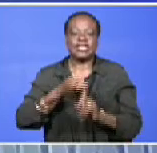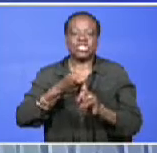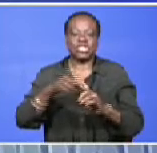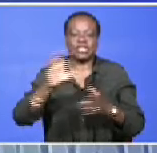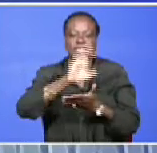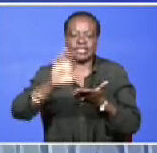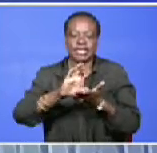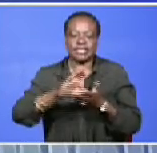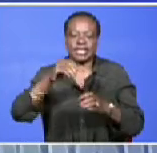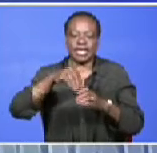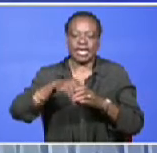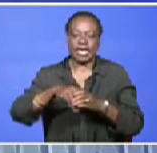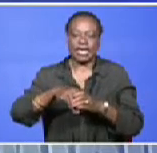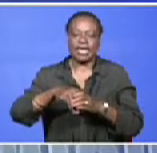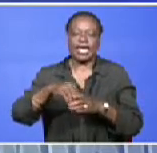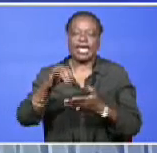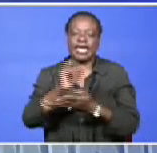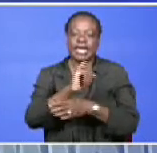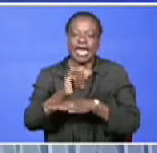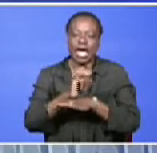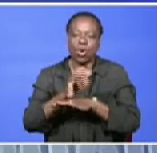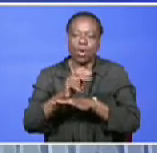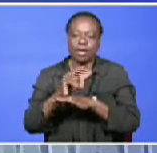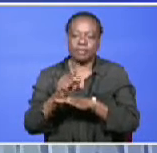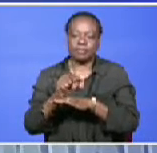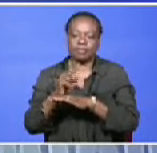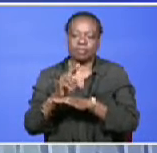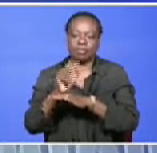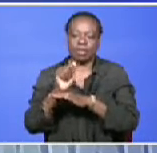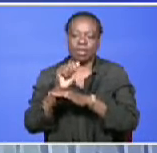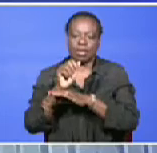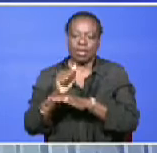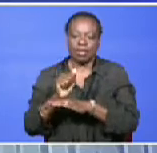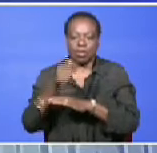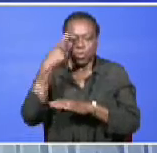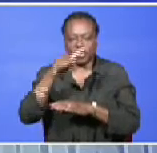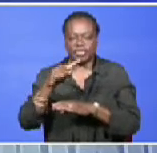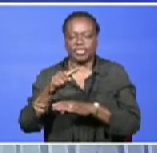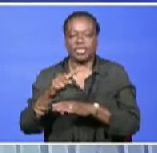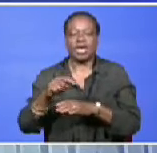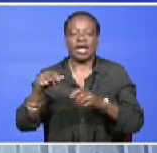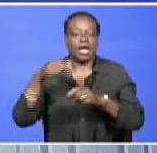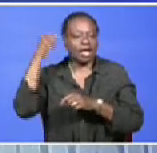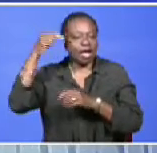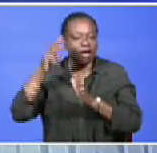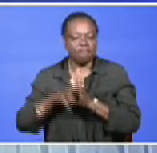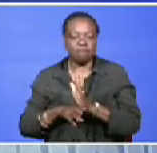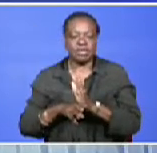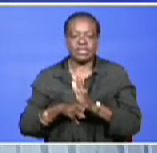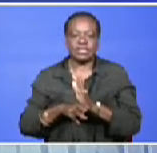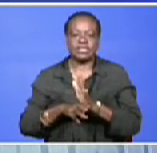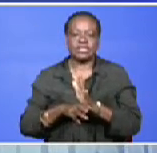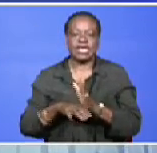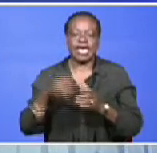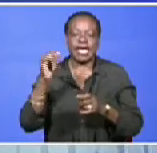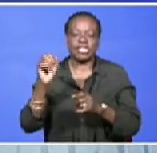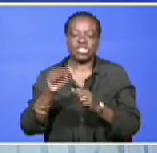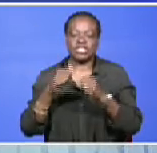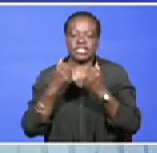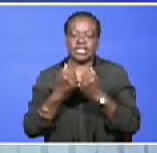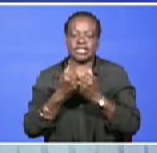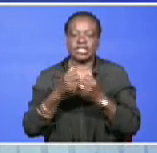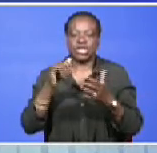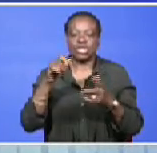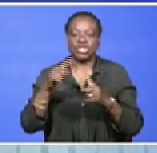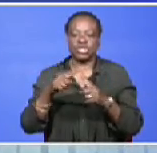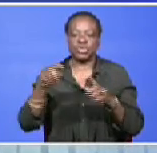will be staffed with personnel from relevant ministries and government agencies to deal with any resultant eventualities. The